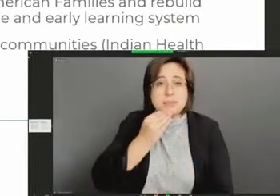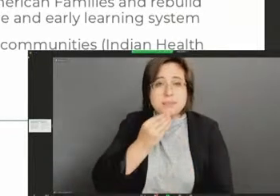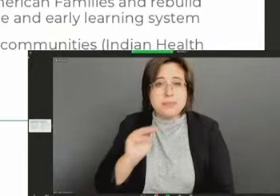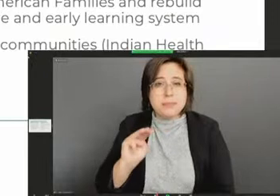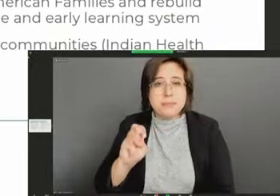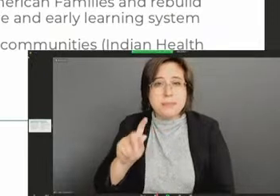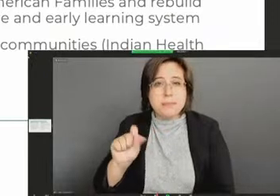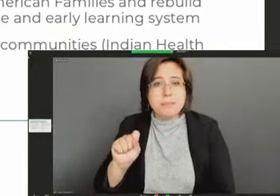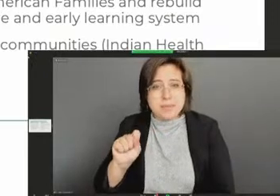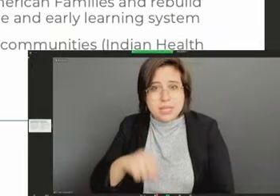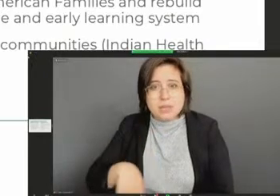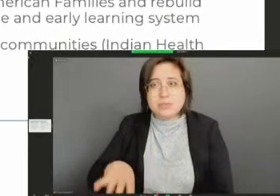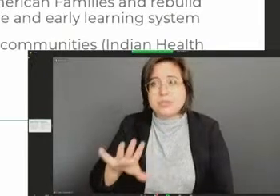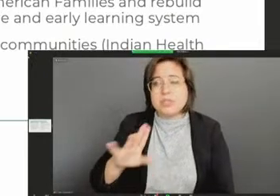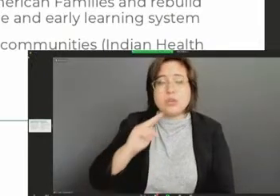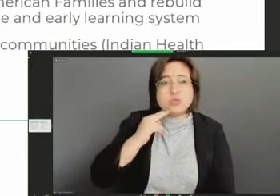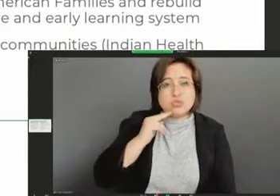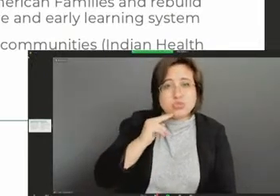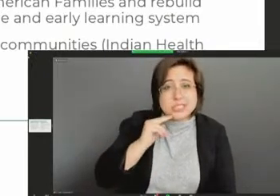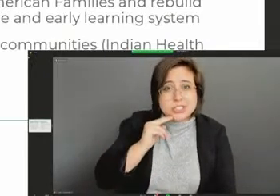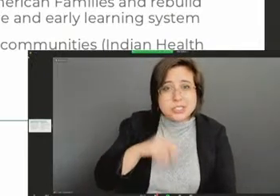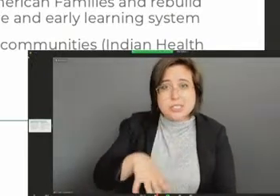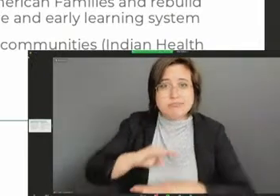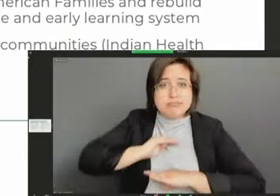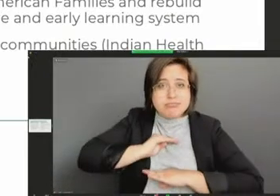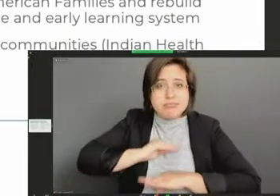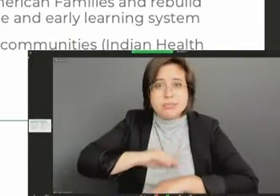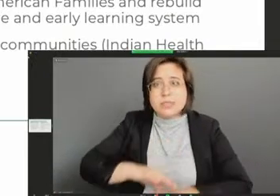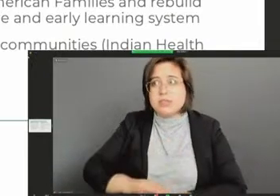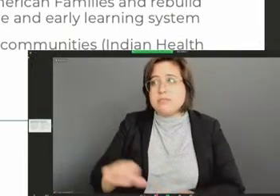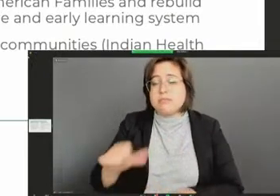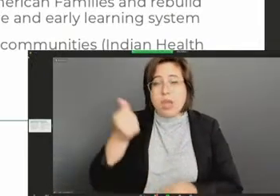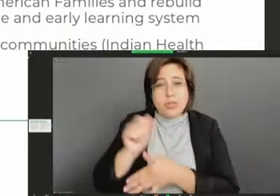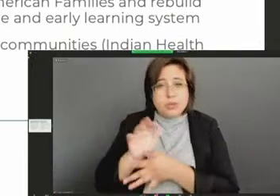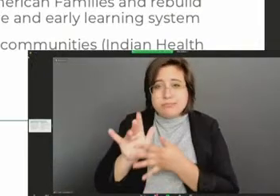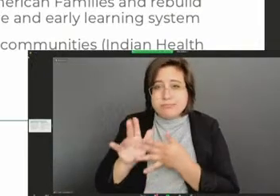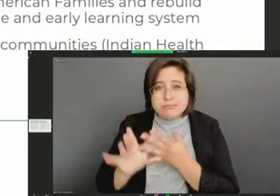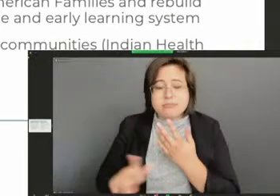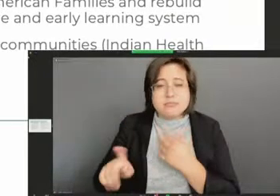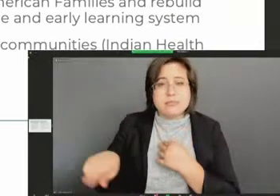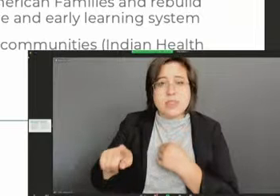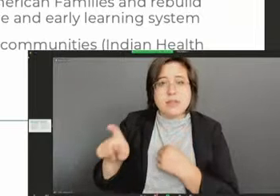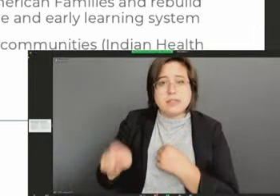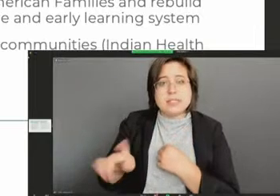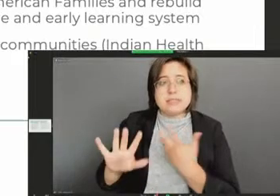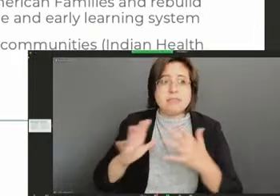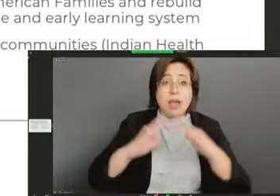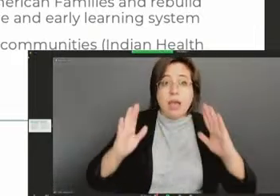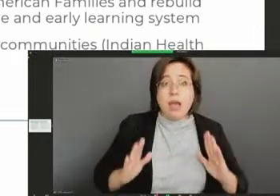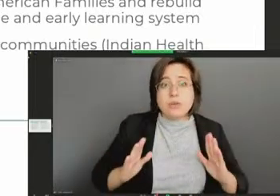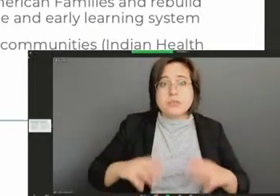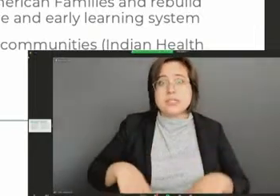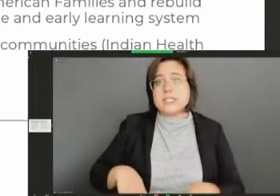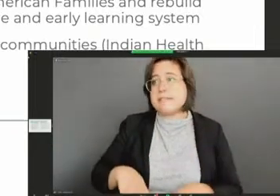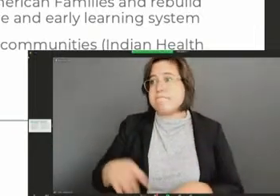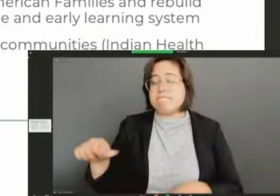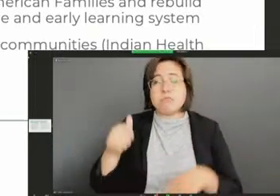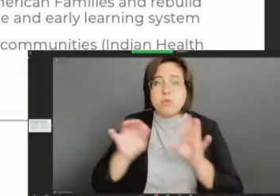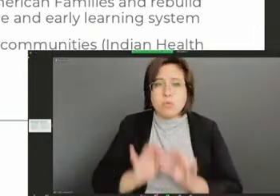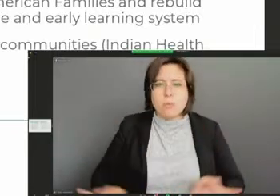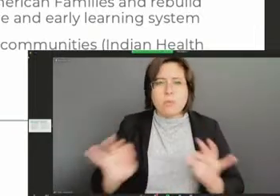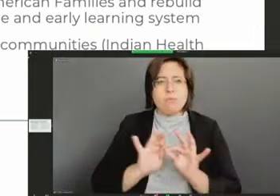terms of food nutrition, as well as other things that they needed, housing and other important